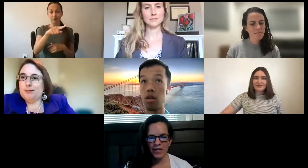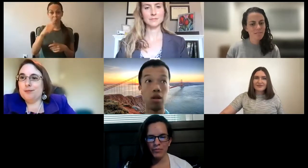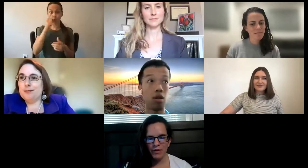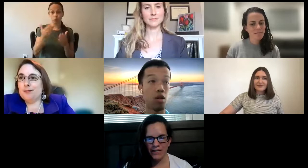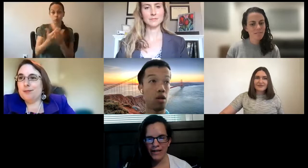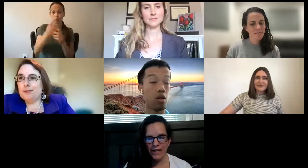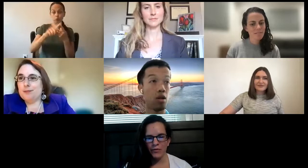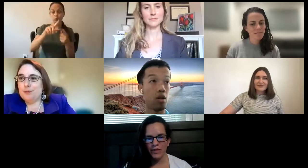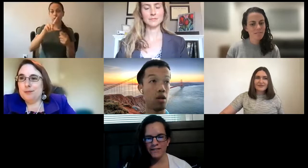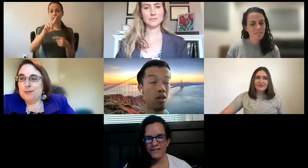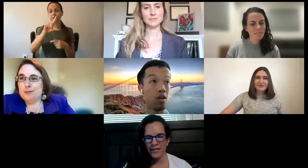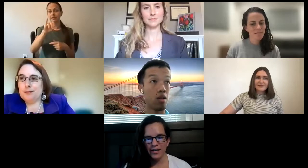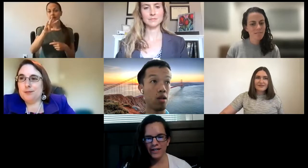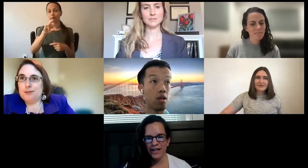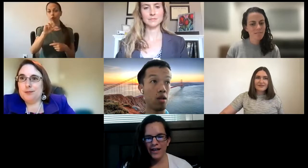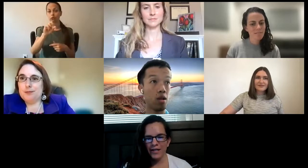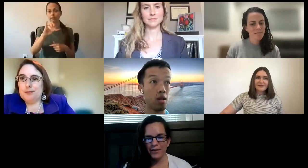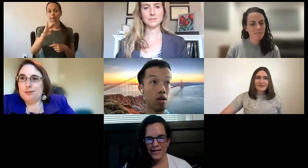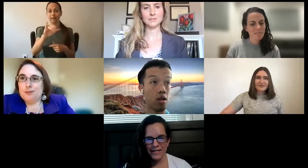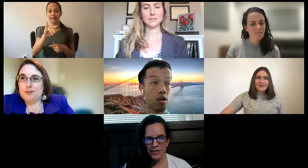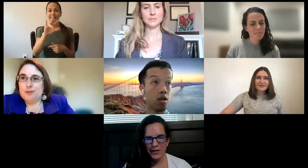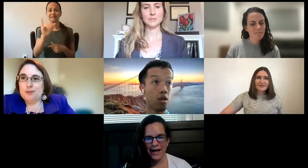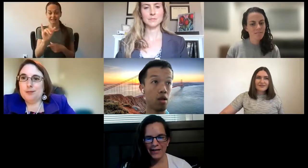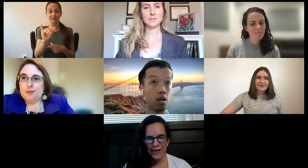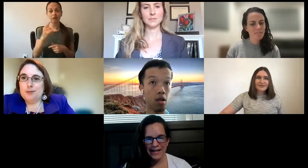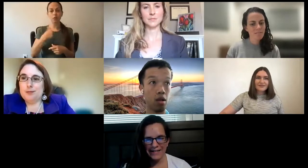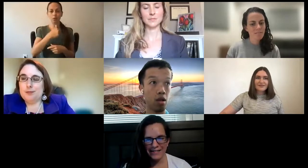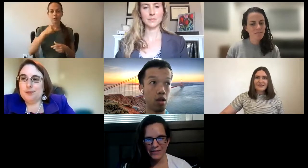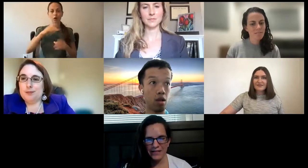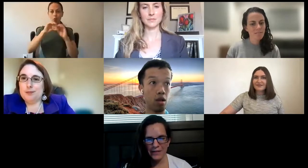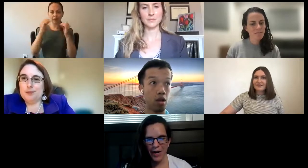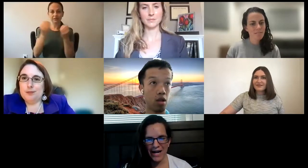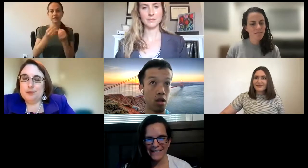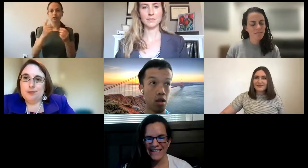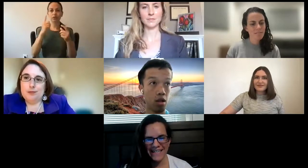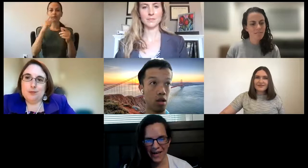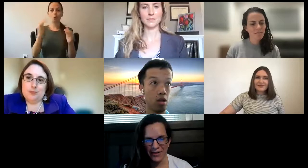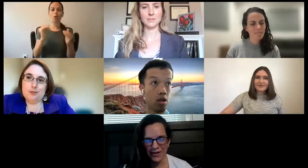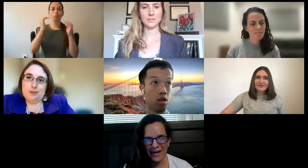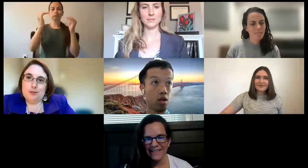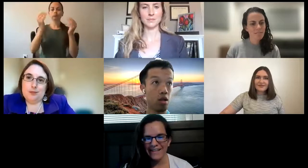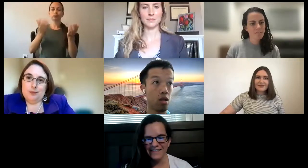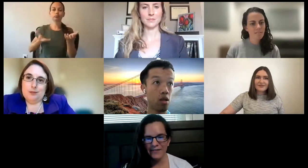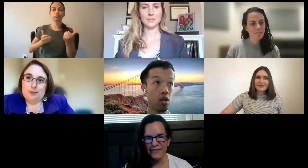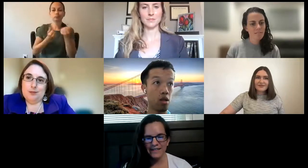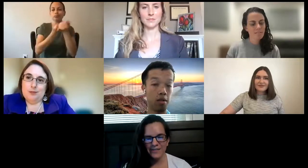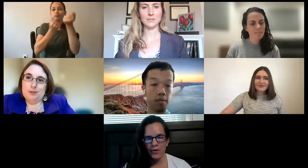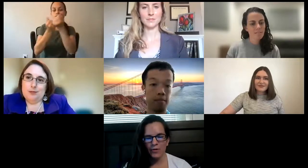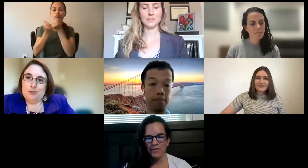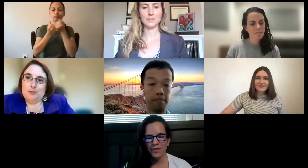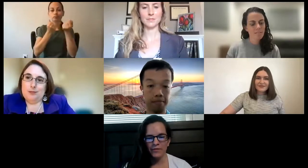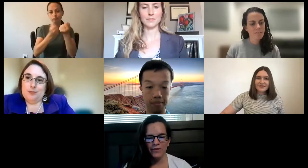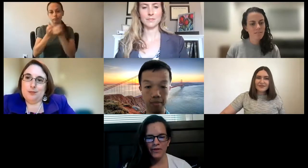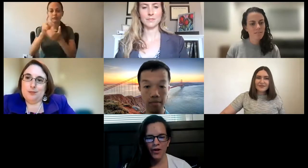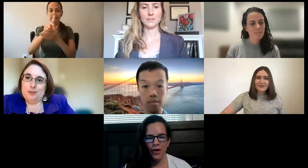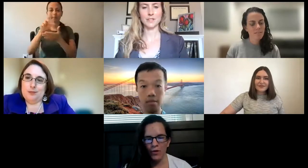a community and an organization committed to elevating disability pride together. And these events are